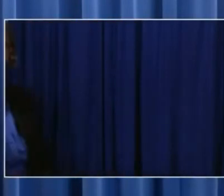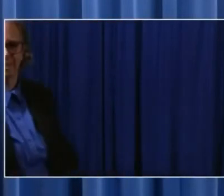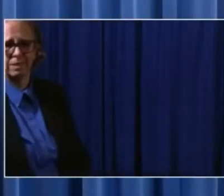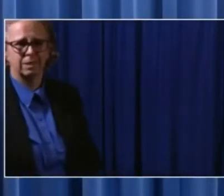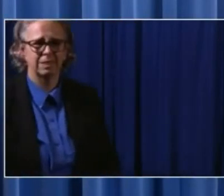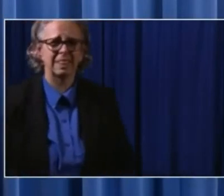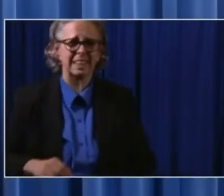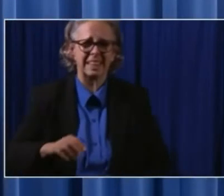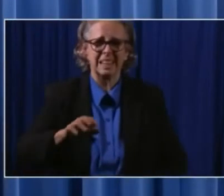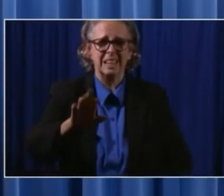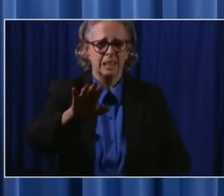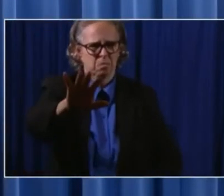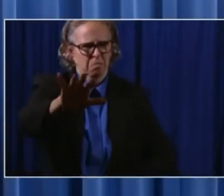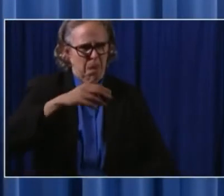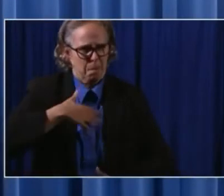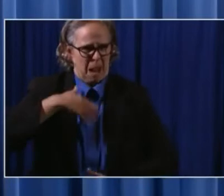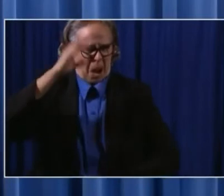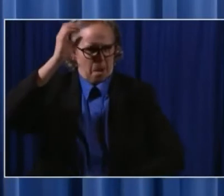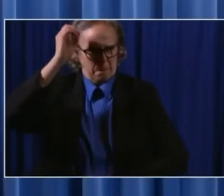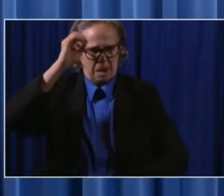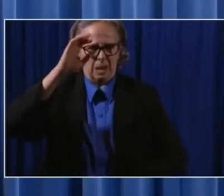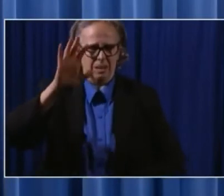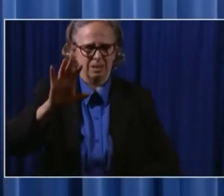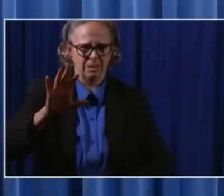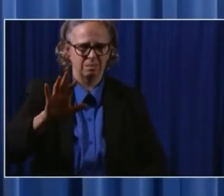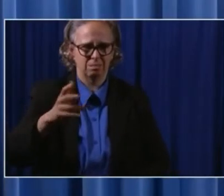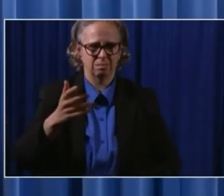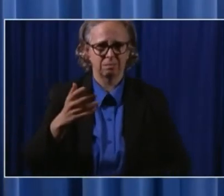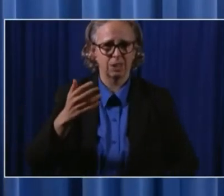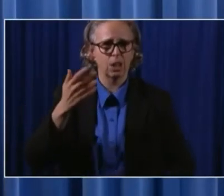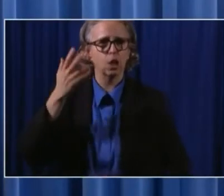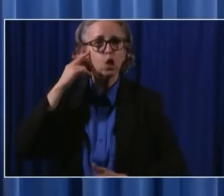need nuclear power. Our position has been that we need